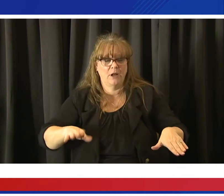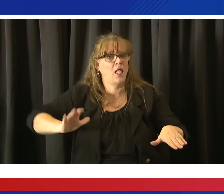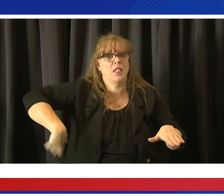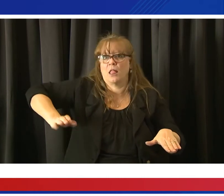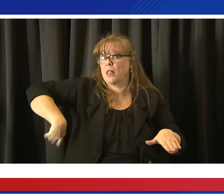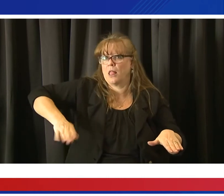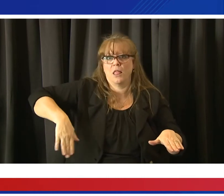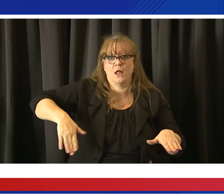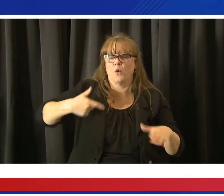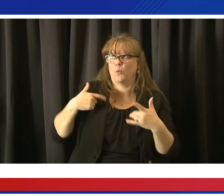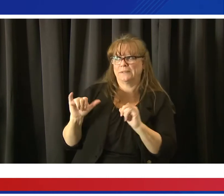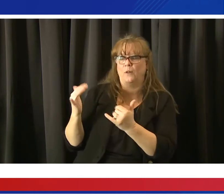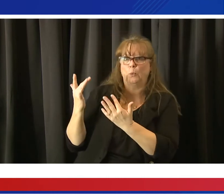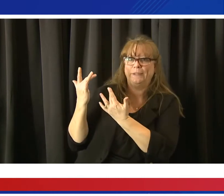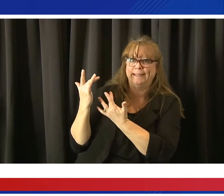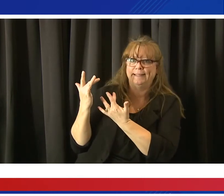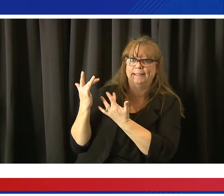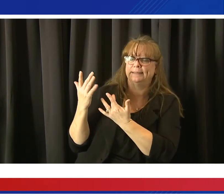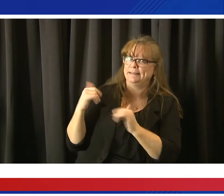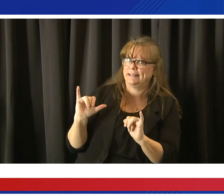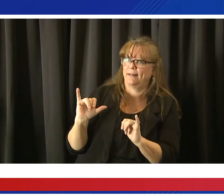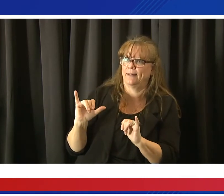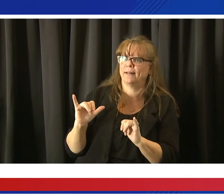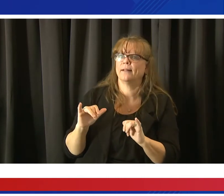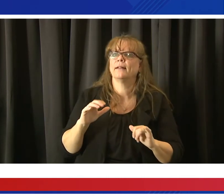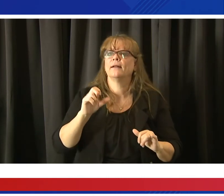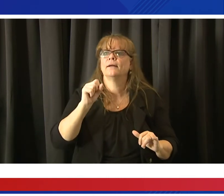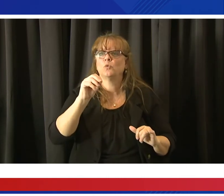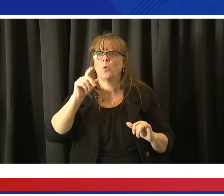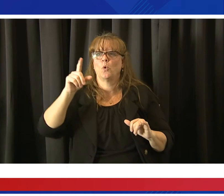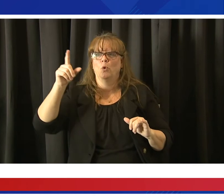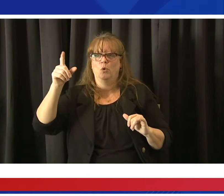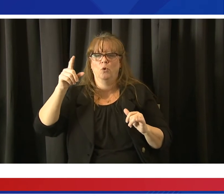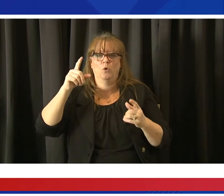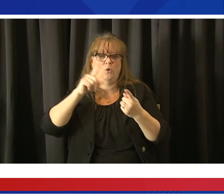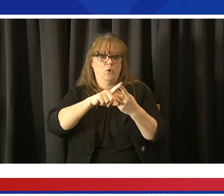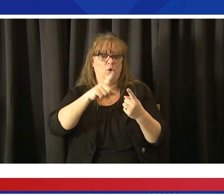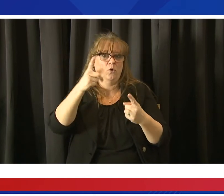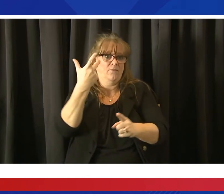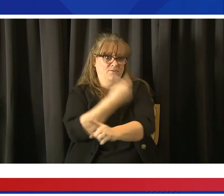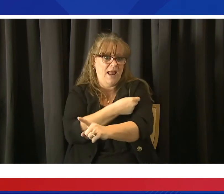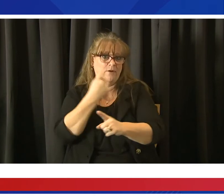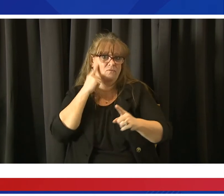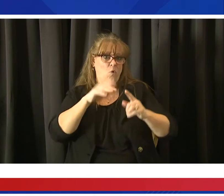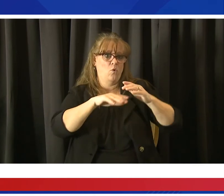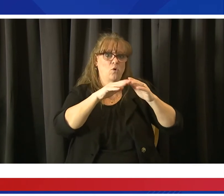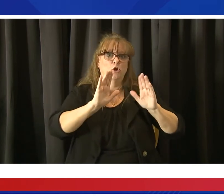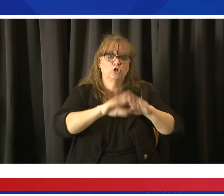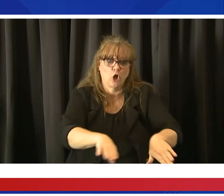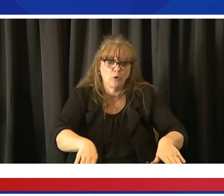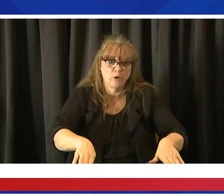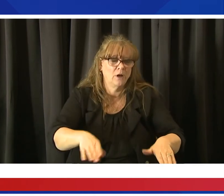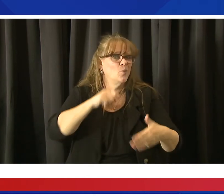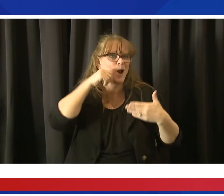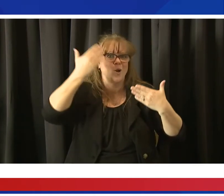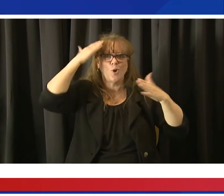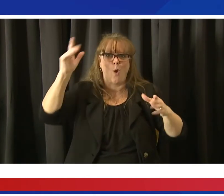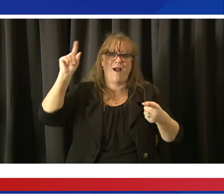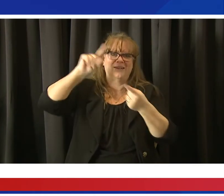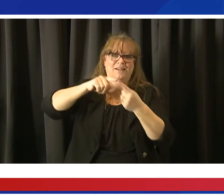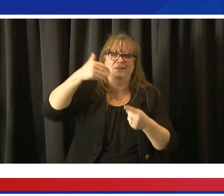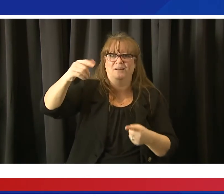And the step the state is taking today is we Alrighty, you have been listening for the better part of the last hour to the update for